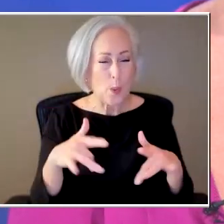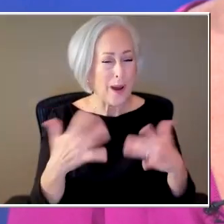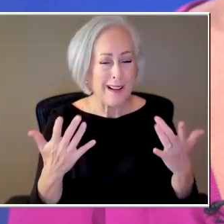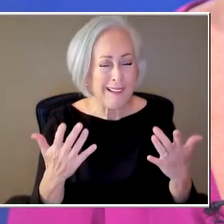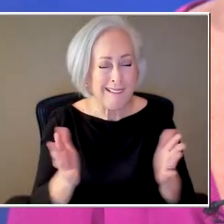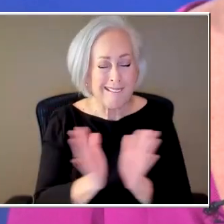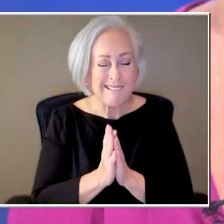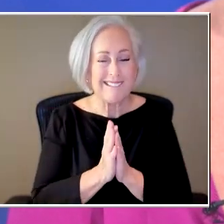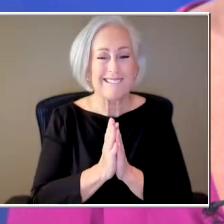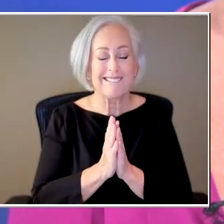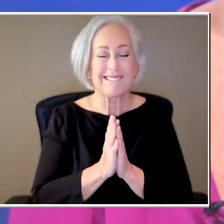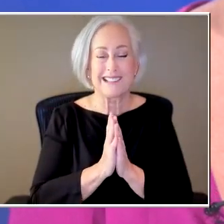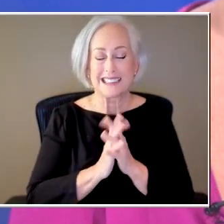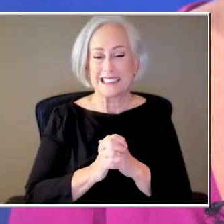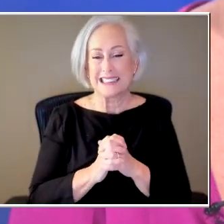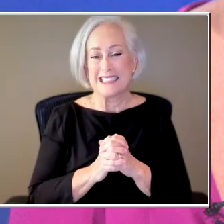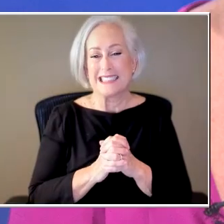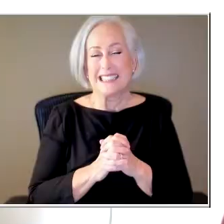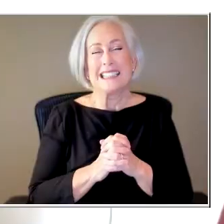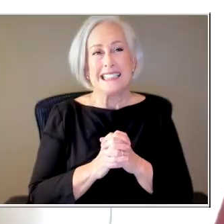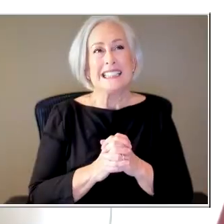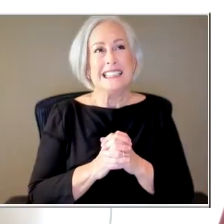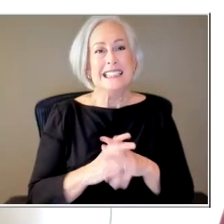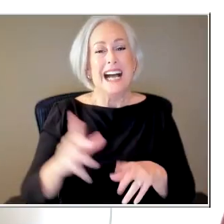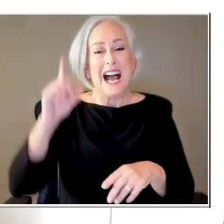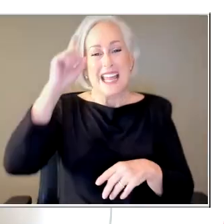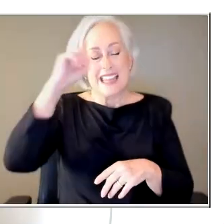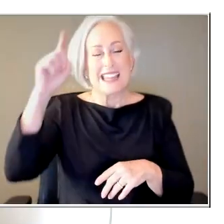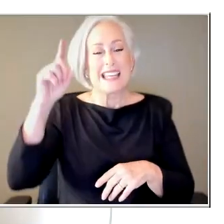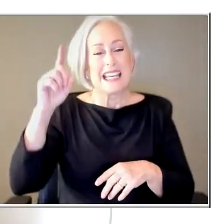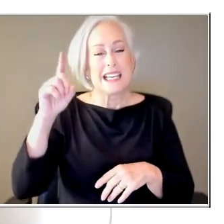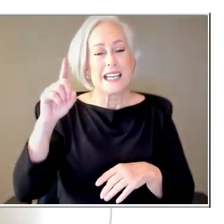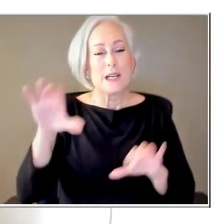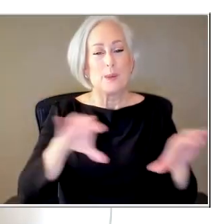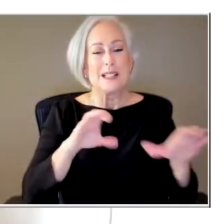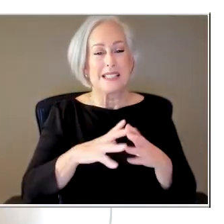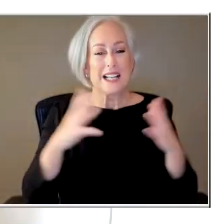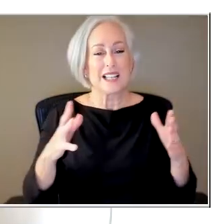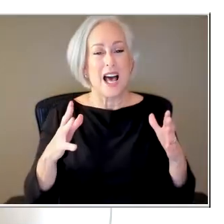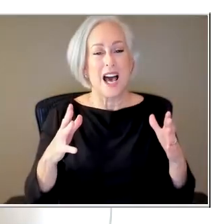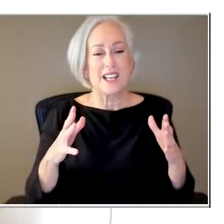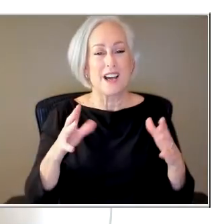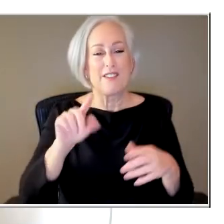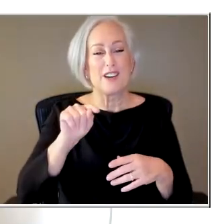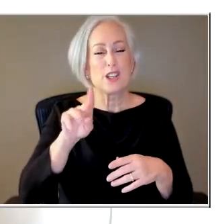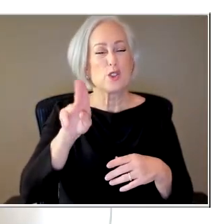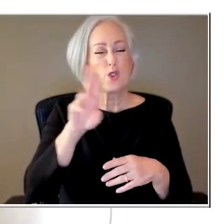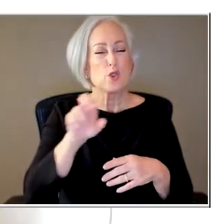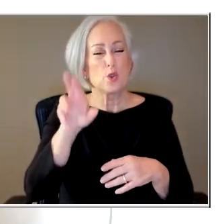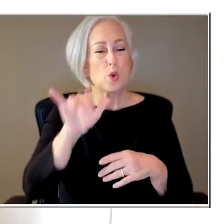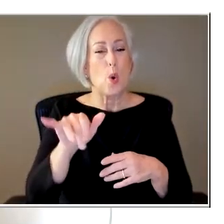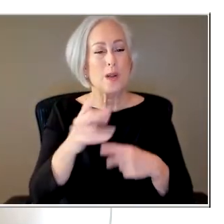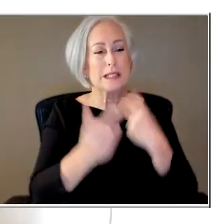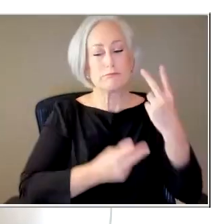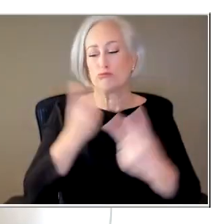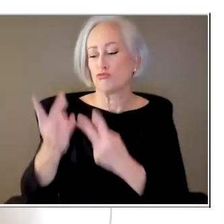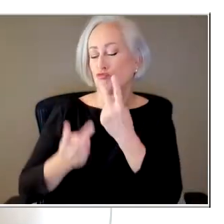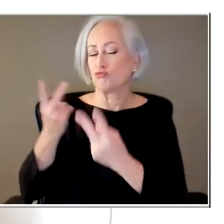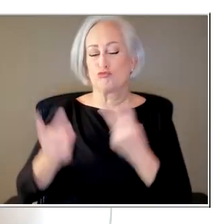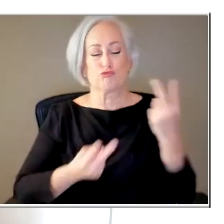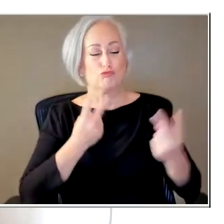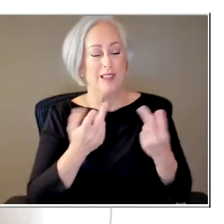big highlight? Yeah, I think we did a lot of touristic stuff, and I always wanted to go to New York,